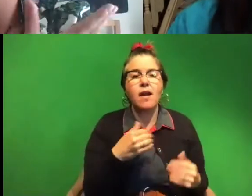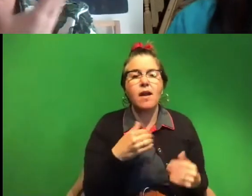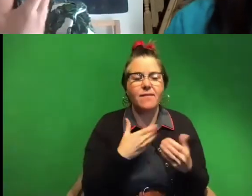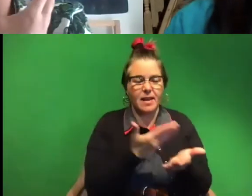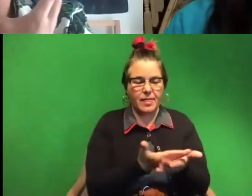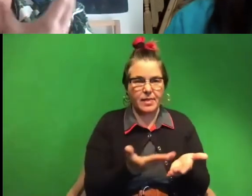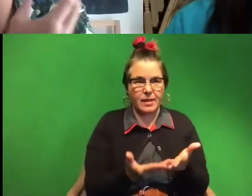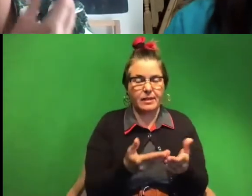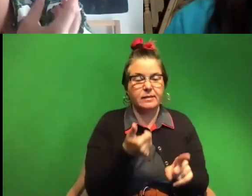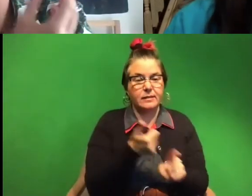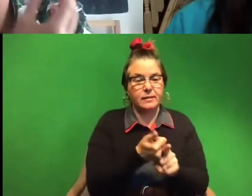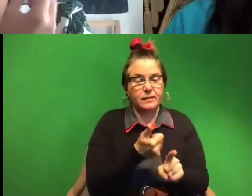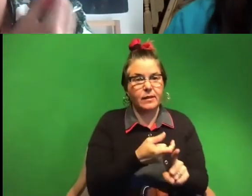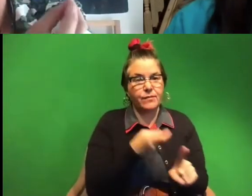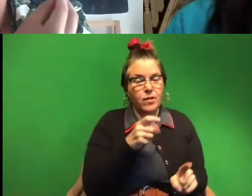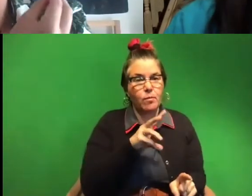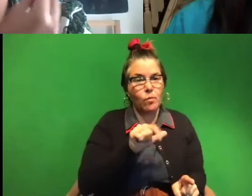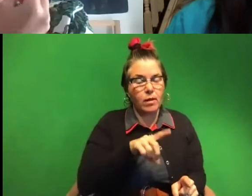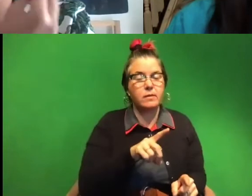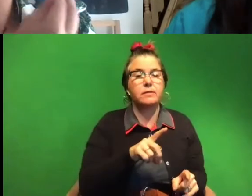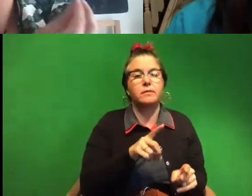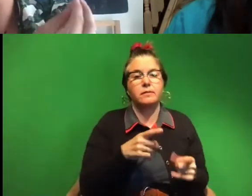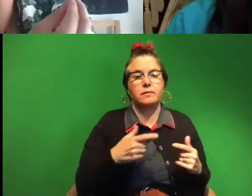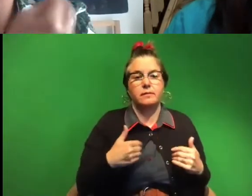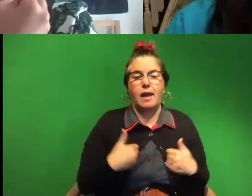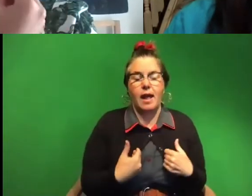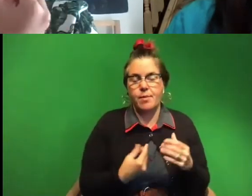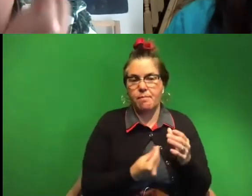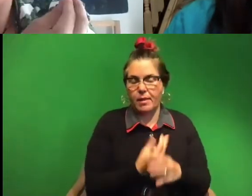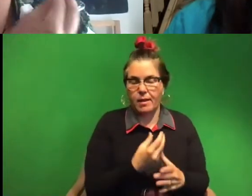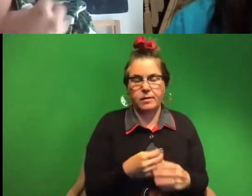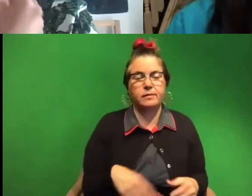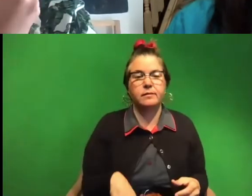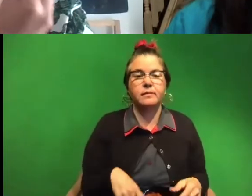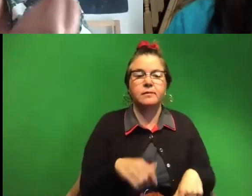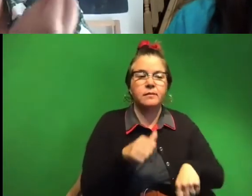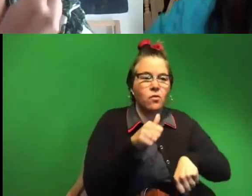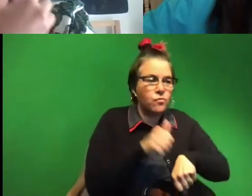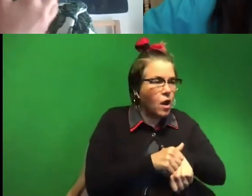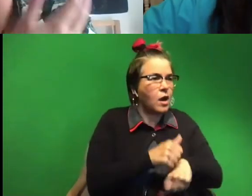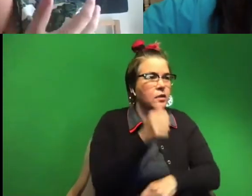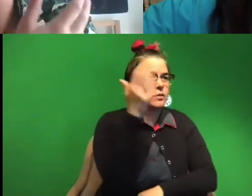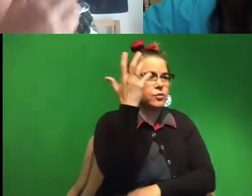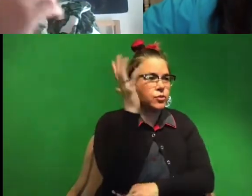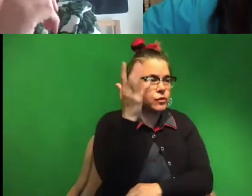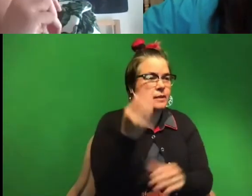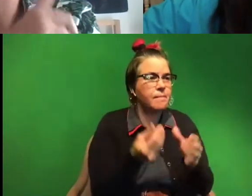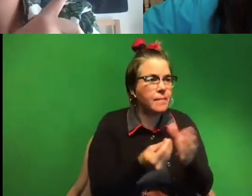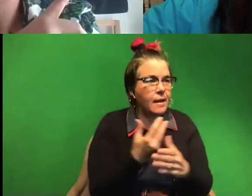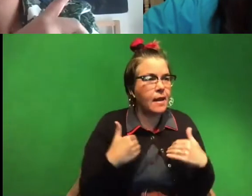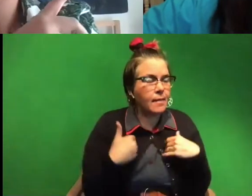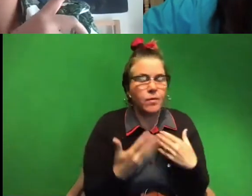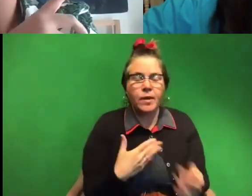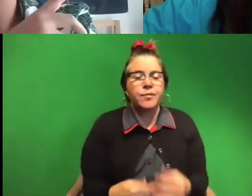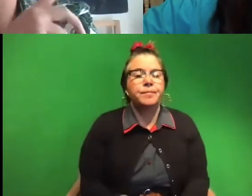that comes from a wild organism, a plant, a rock, a tree, an animal, the